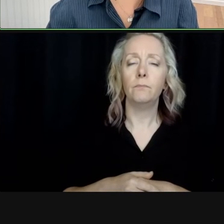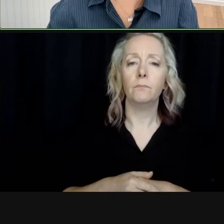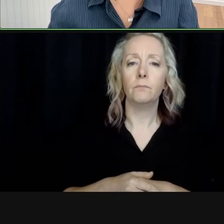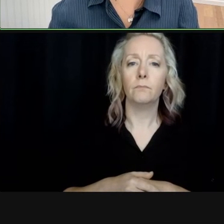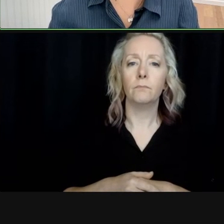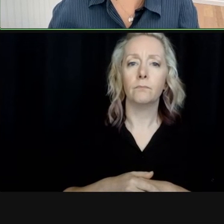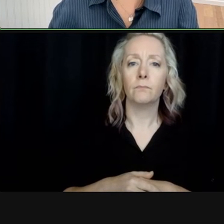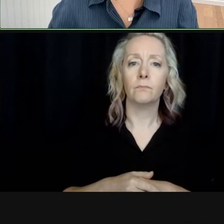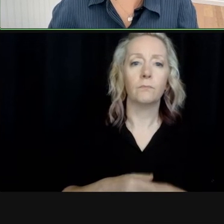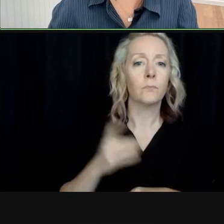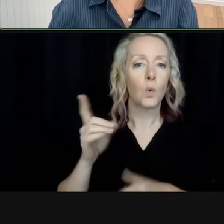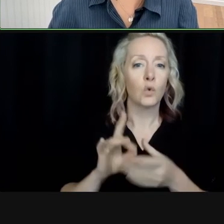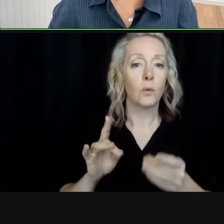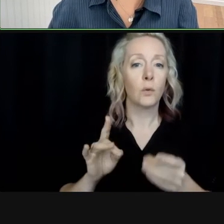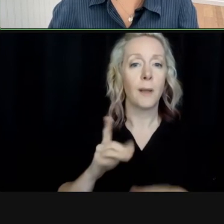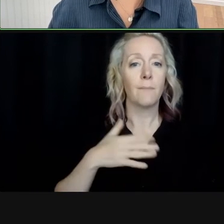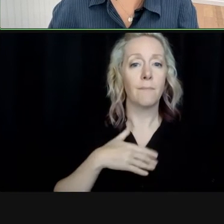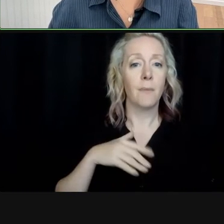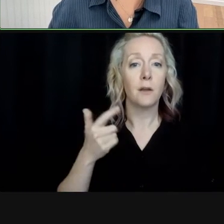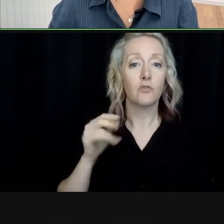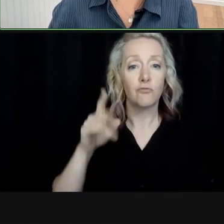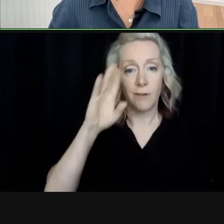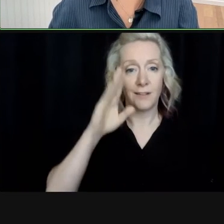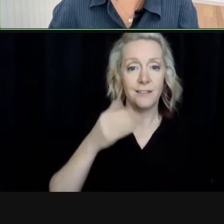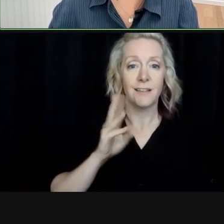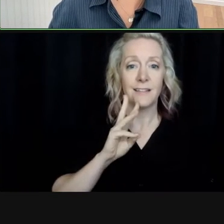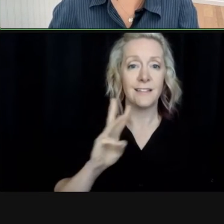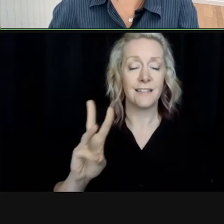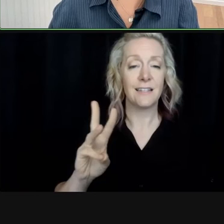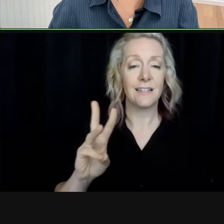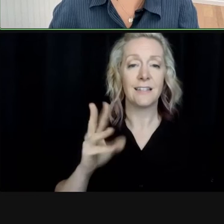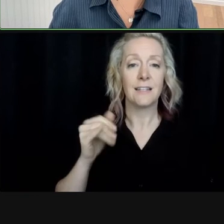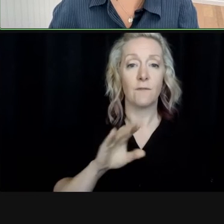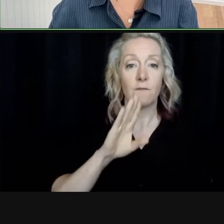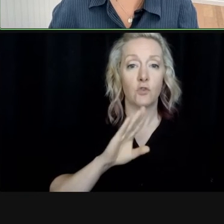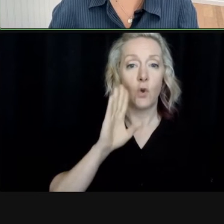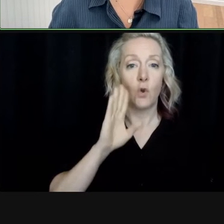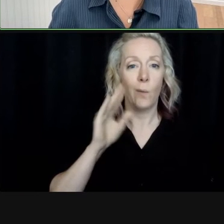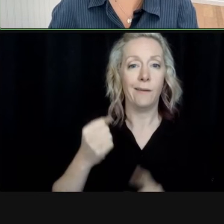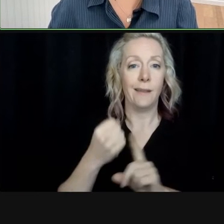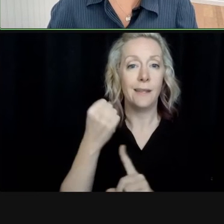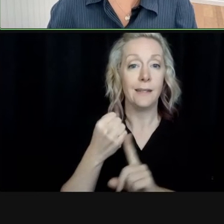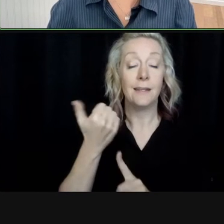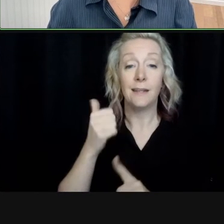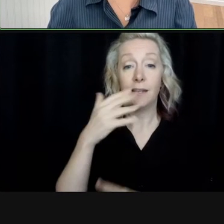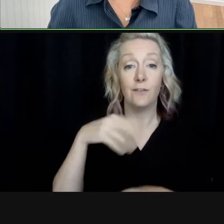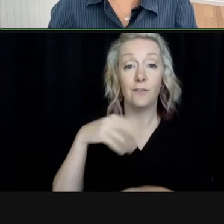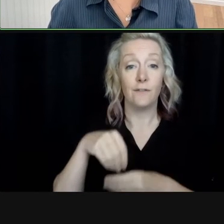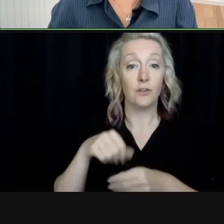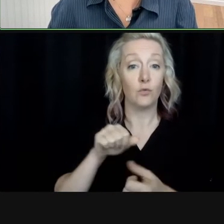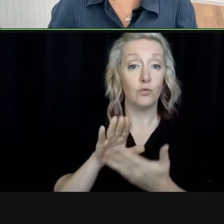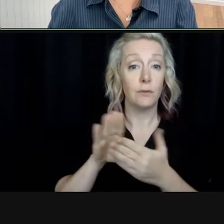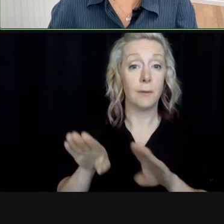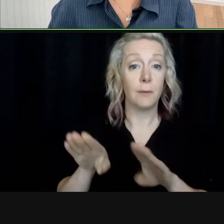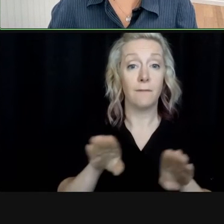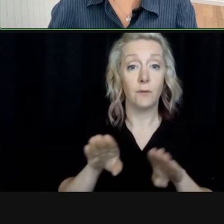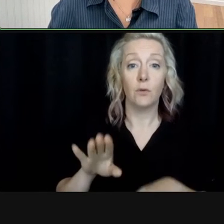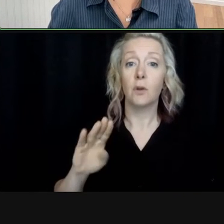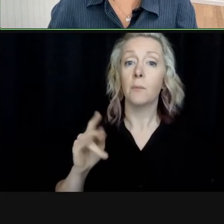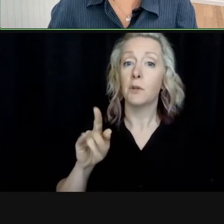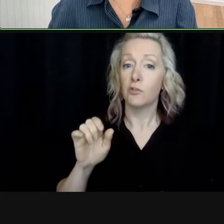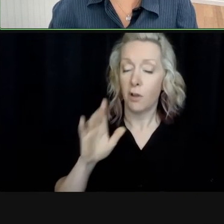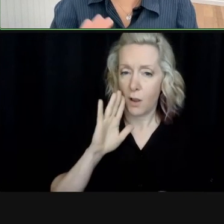I have a 6-year-old grandson who just started to hit when getting frustrated. Can you give some interventions to deal with this behavior? Yeah, Michelle, I'm going to